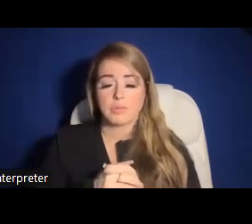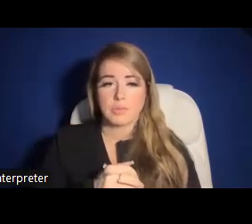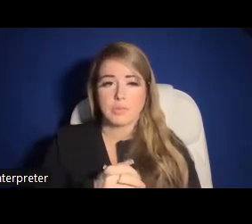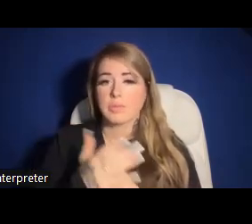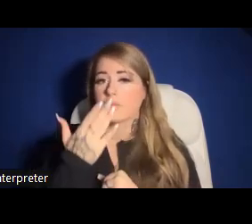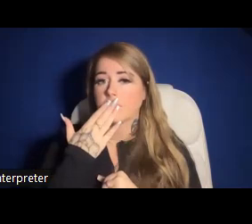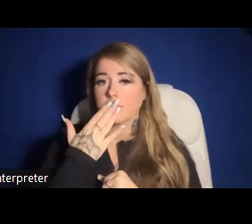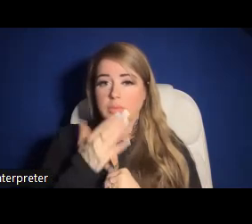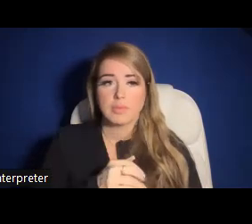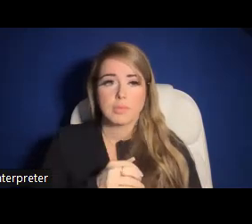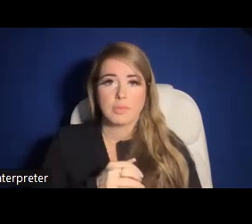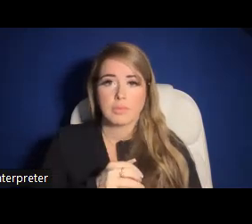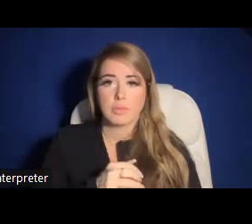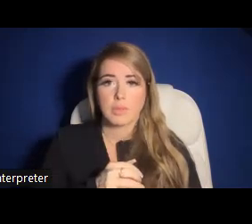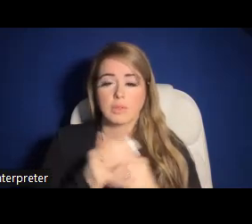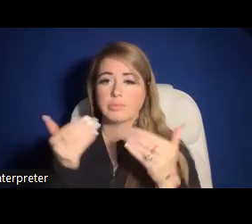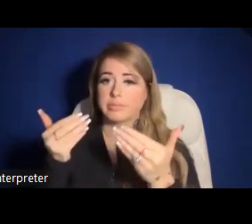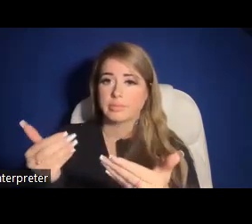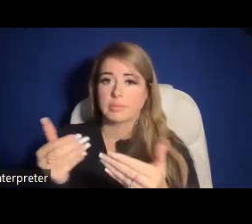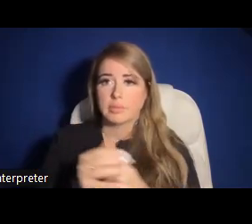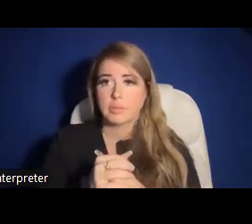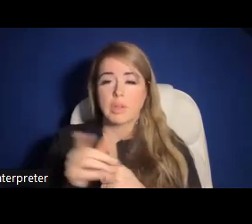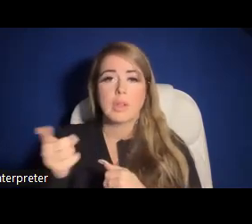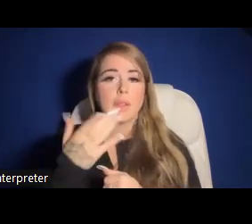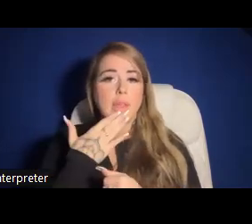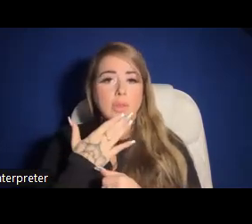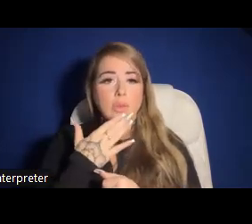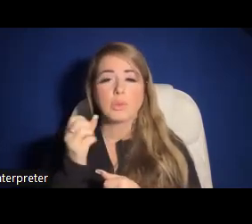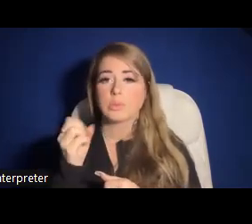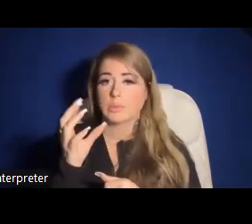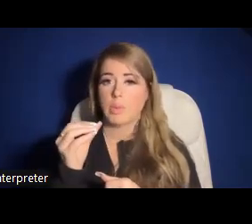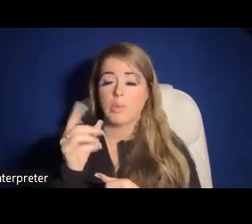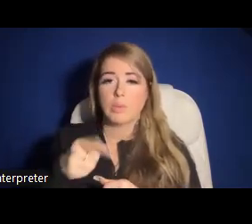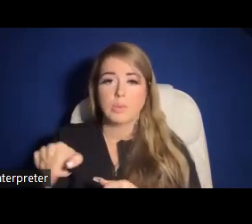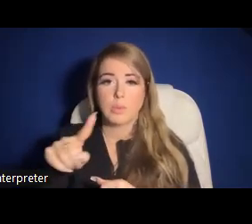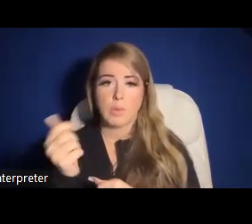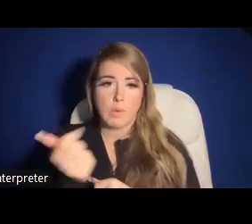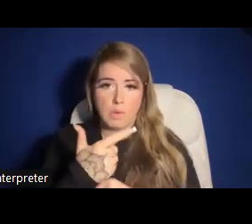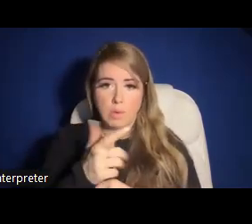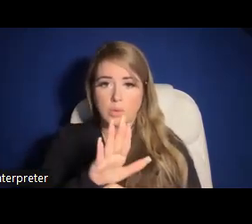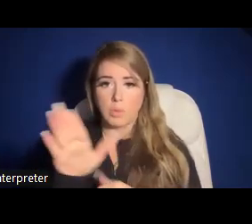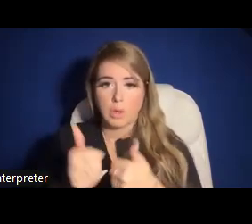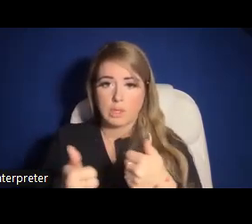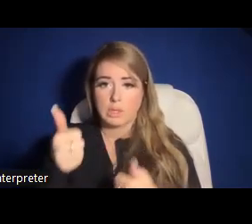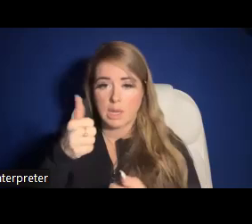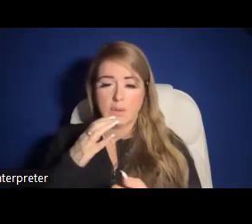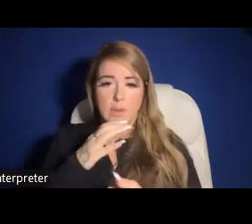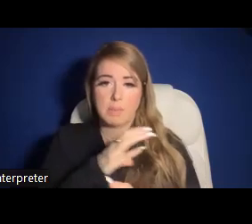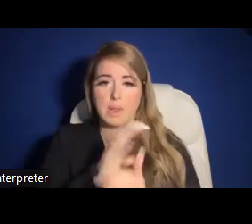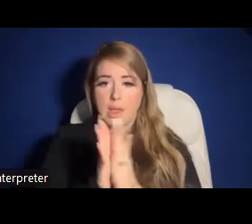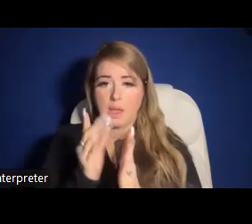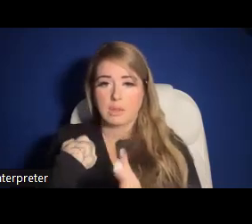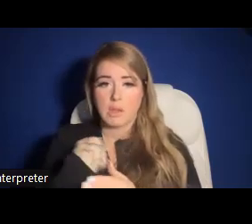you. Take it away. Okay, thank you. So you all, your executive committee asked us